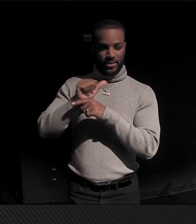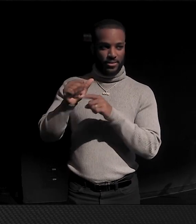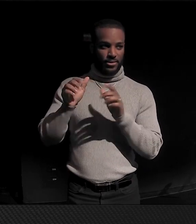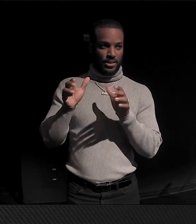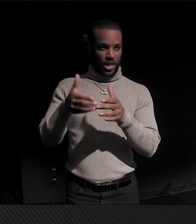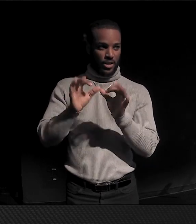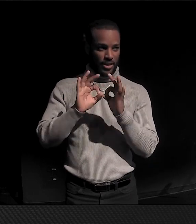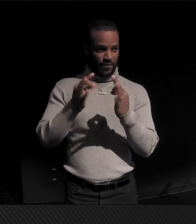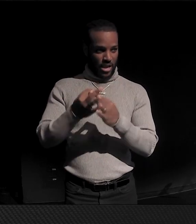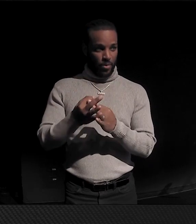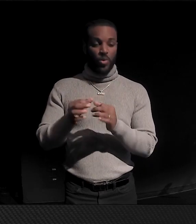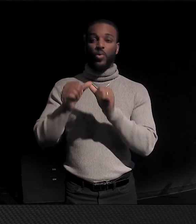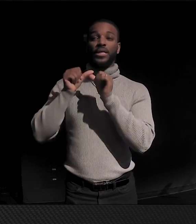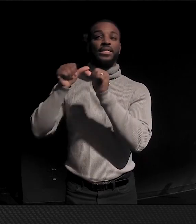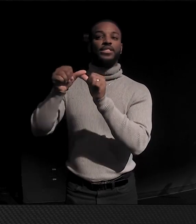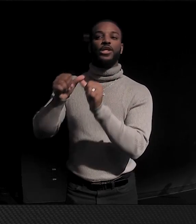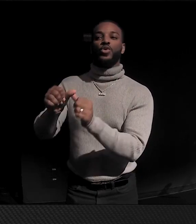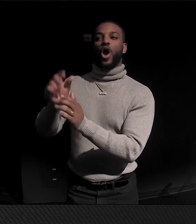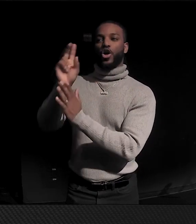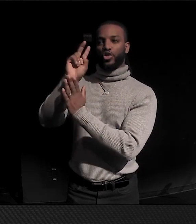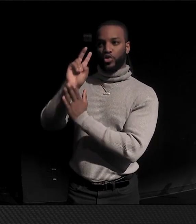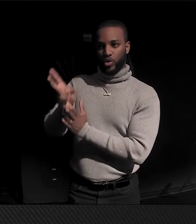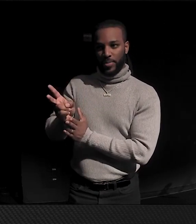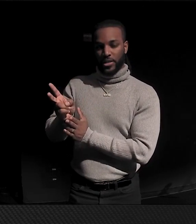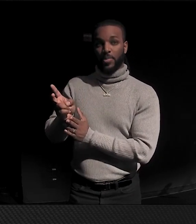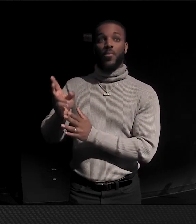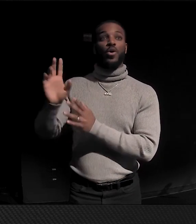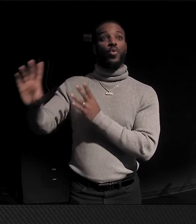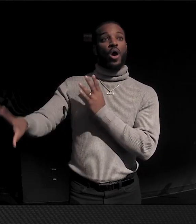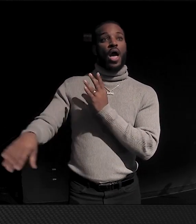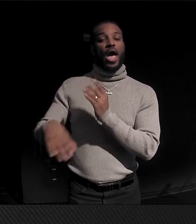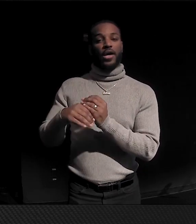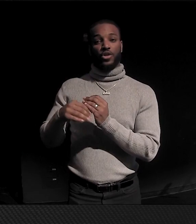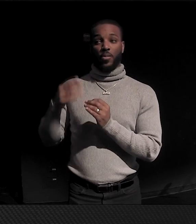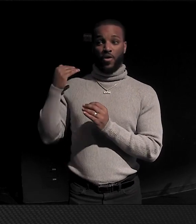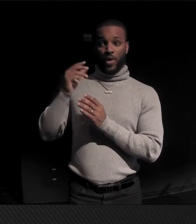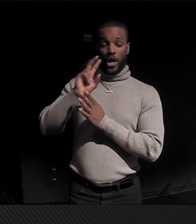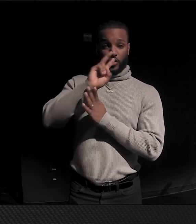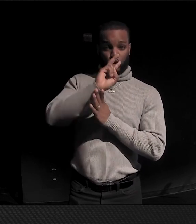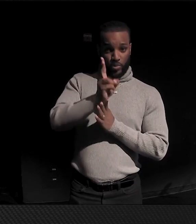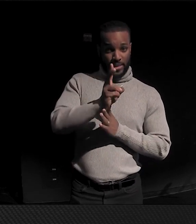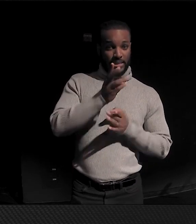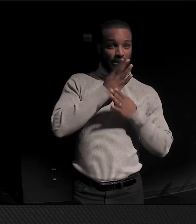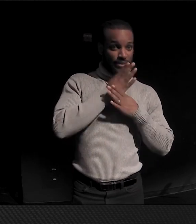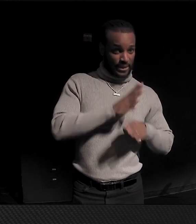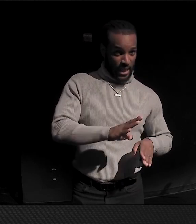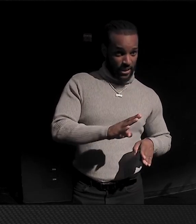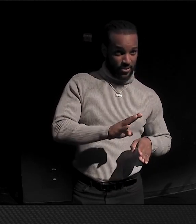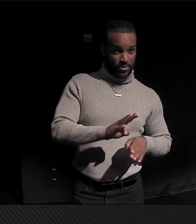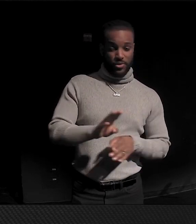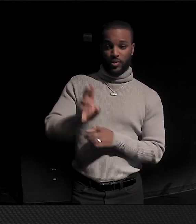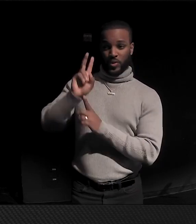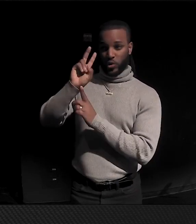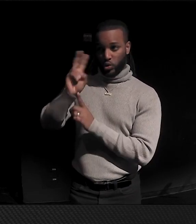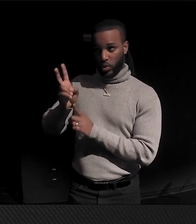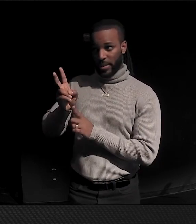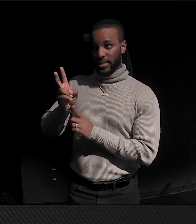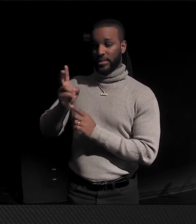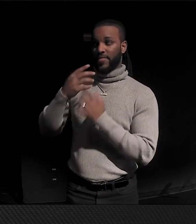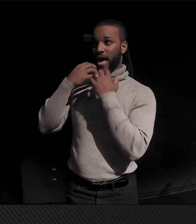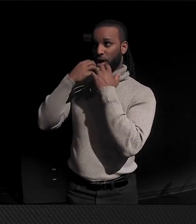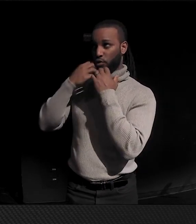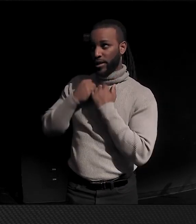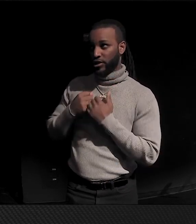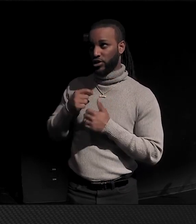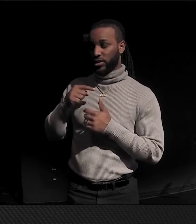going to continue our 2 minutes of prayer. We're going to add to the 2 minutes. So we had 2 minutes of silence. We had 2 minutes of adoration,